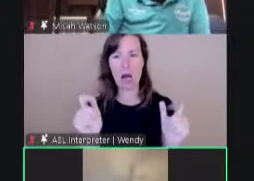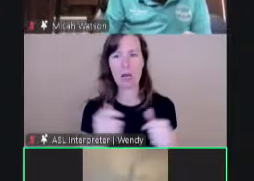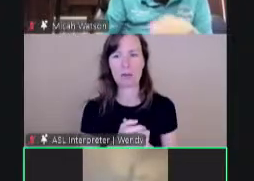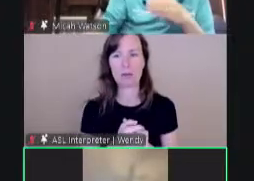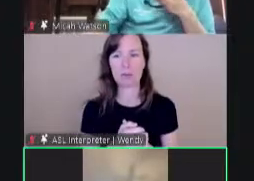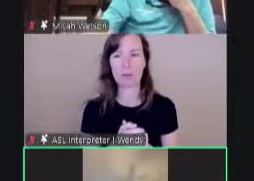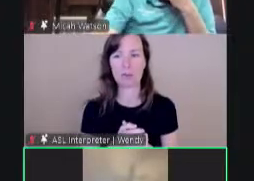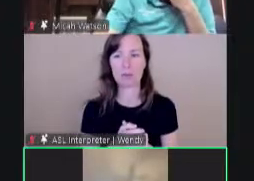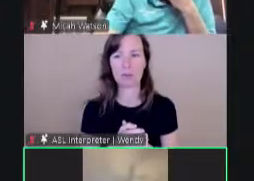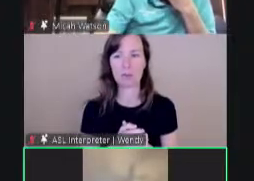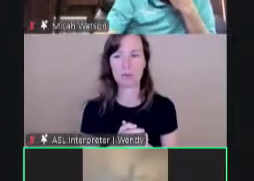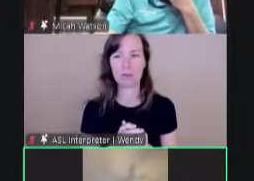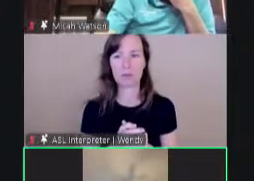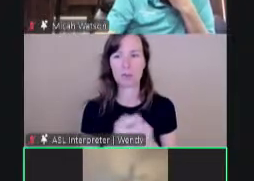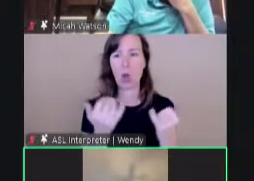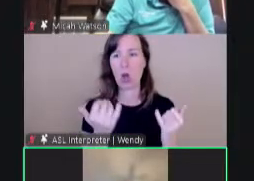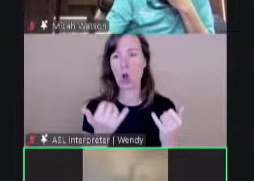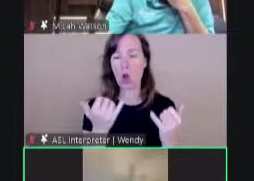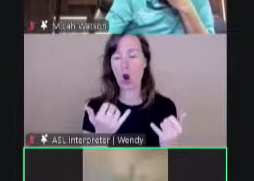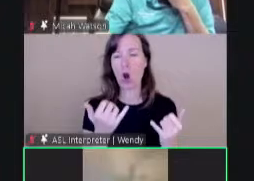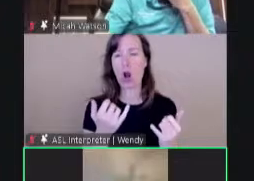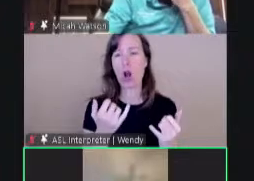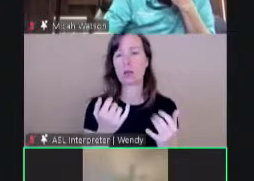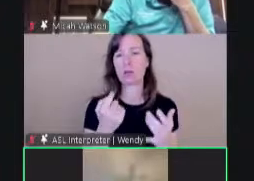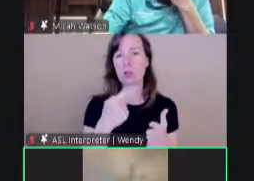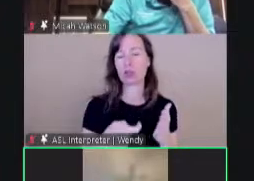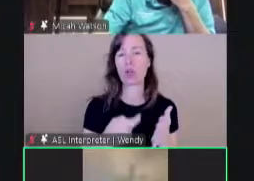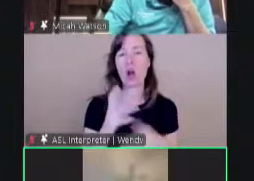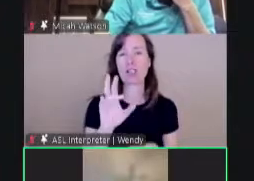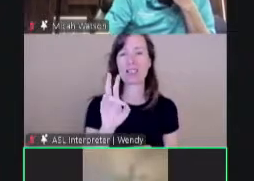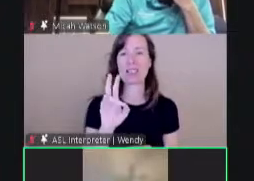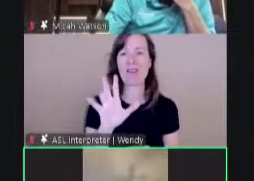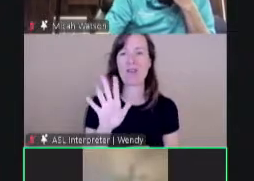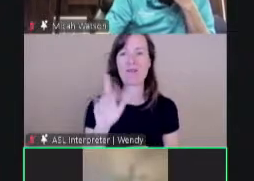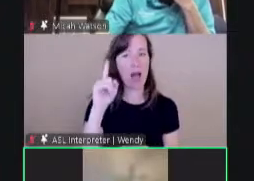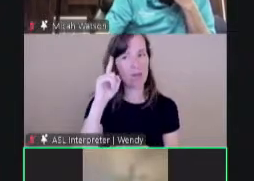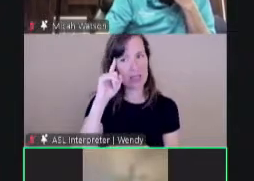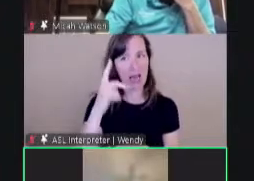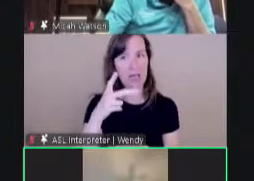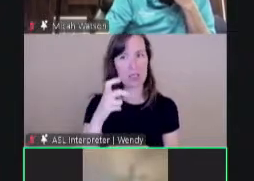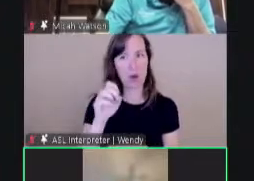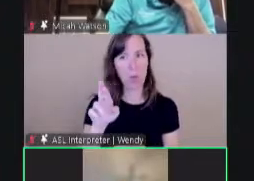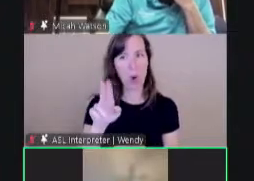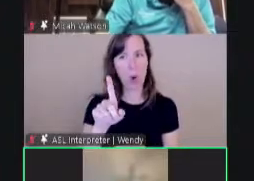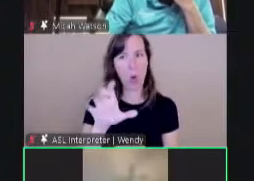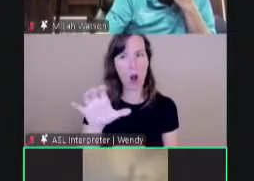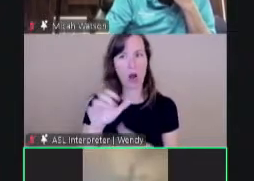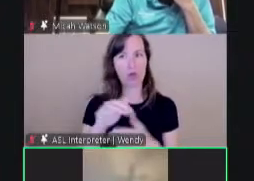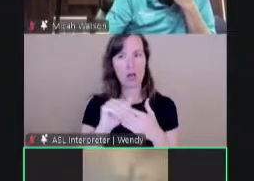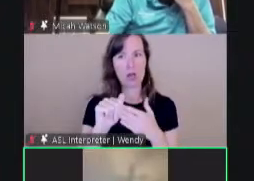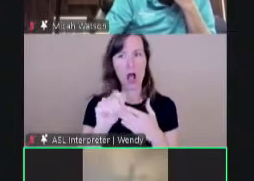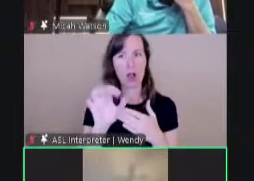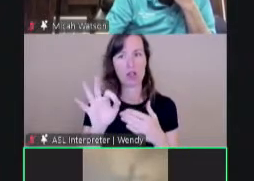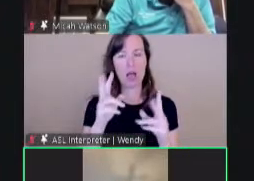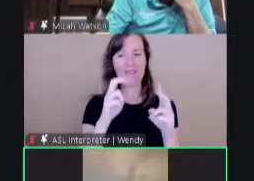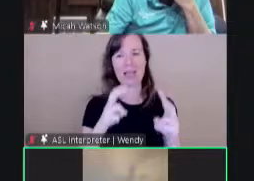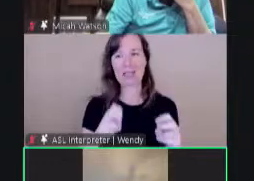You're currently charging 75 cents per $100 of assessed